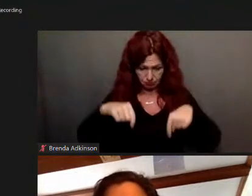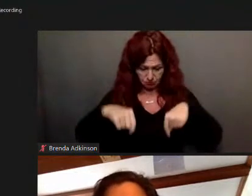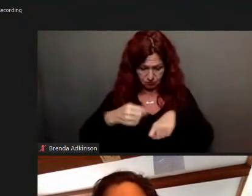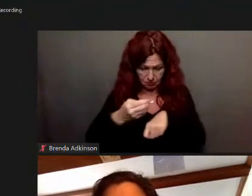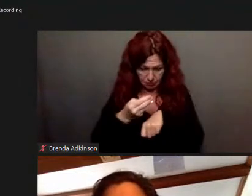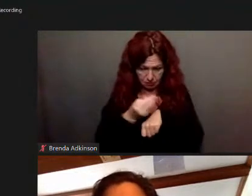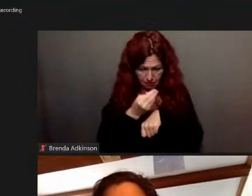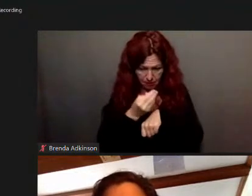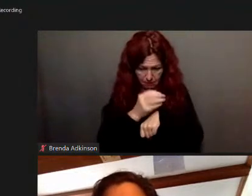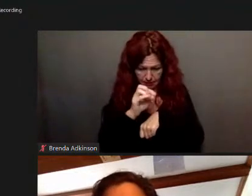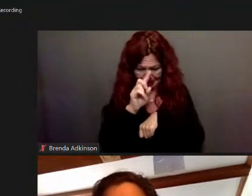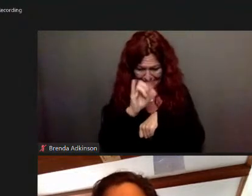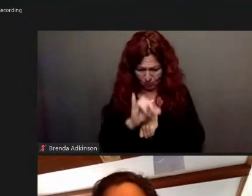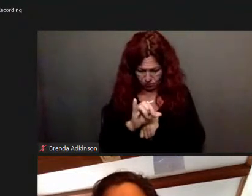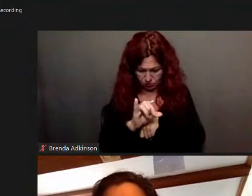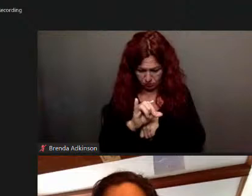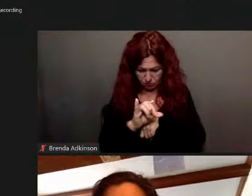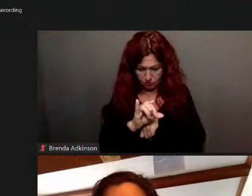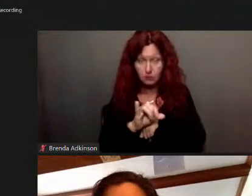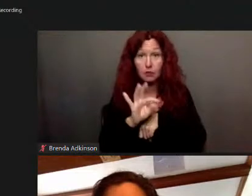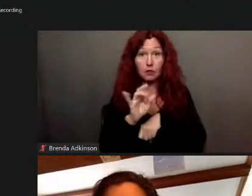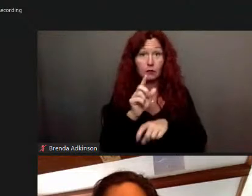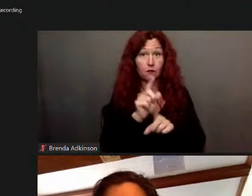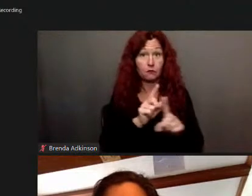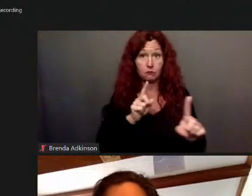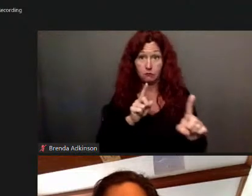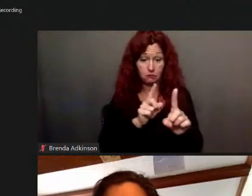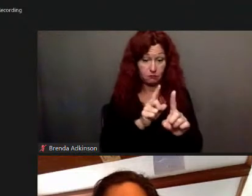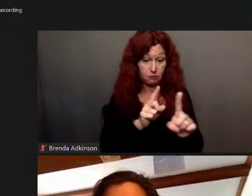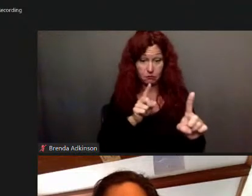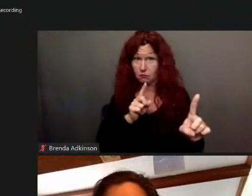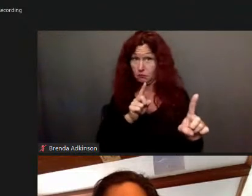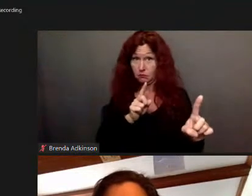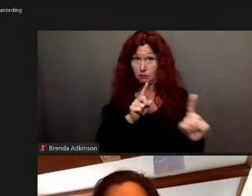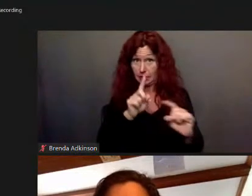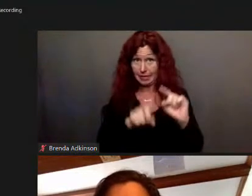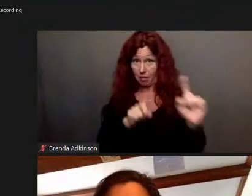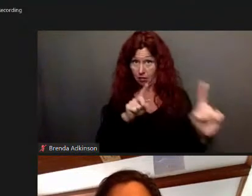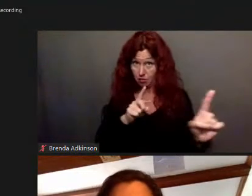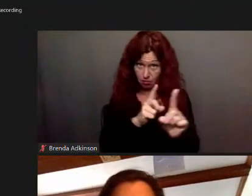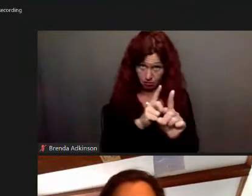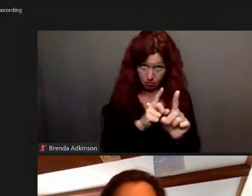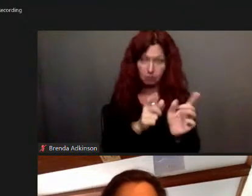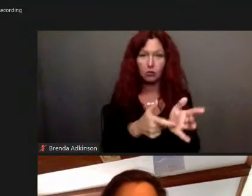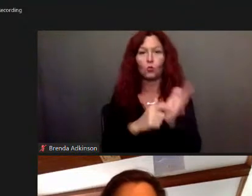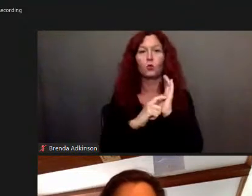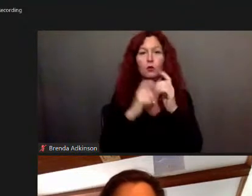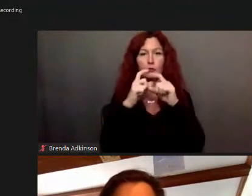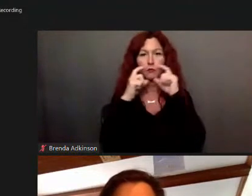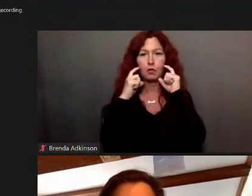If you cannot maintain social distancing while you're outside, you have to wear a mask. And